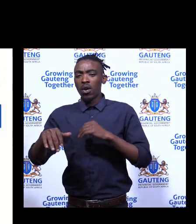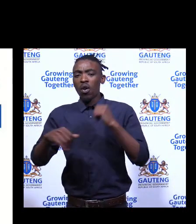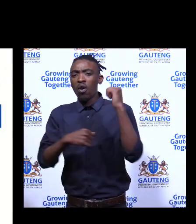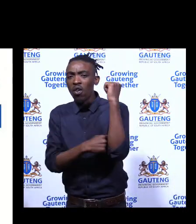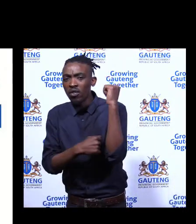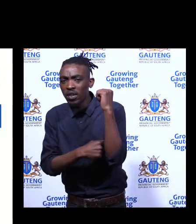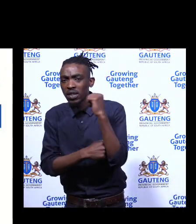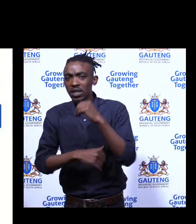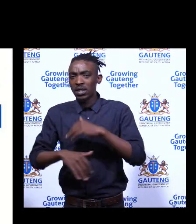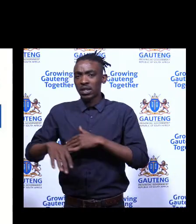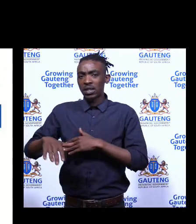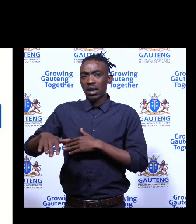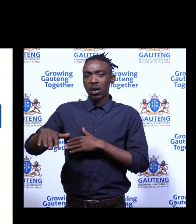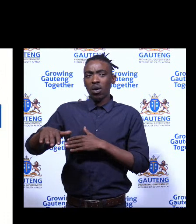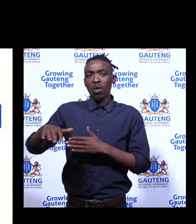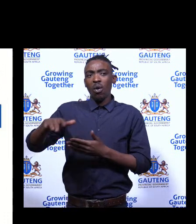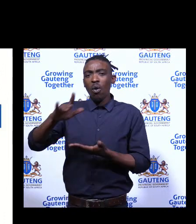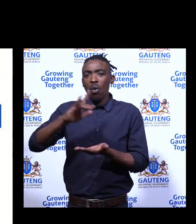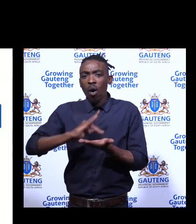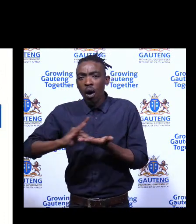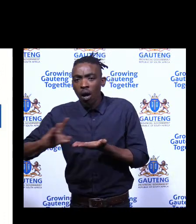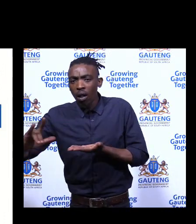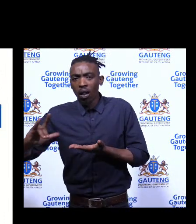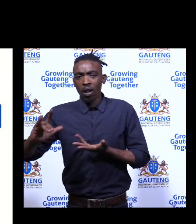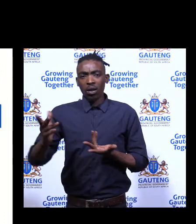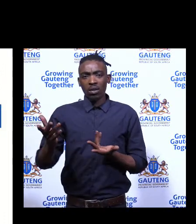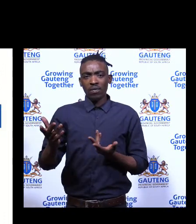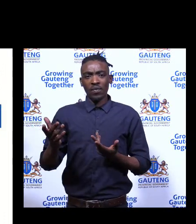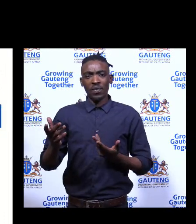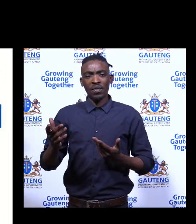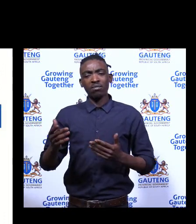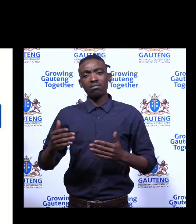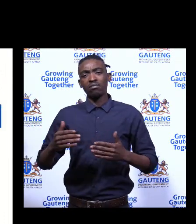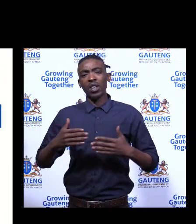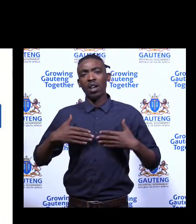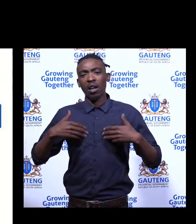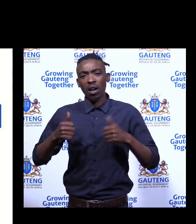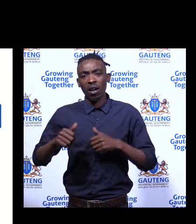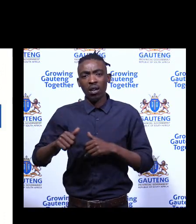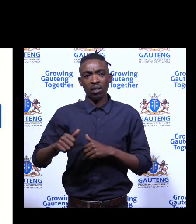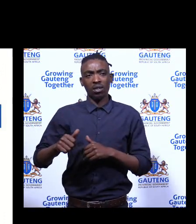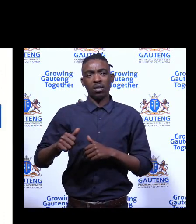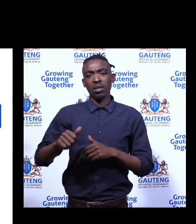they converge into a healthcare facility, and